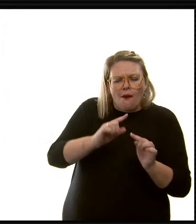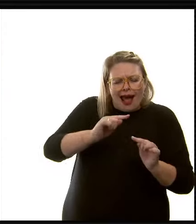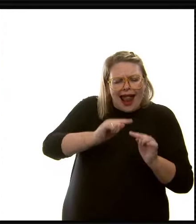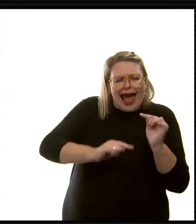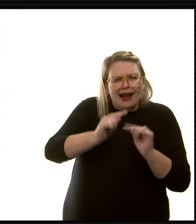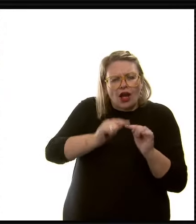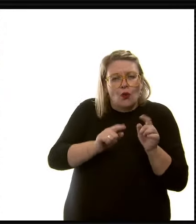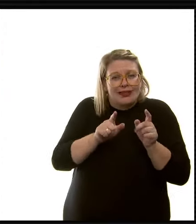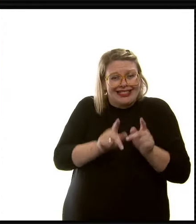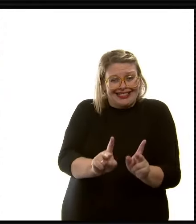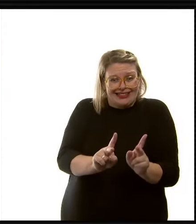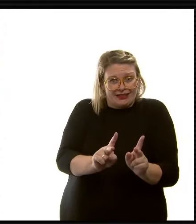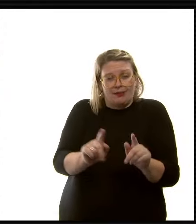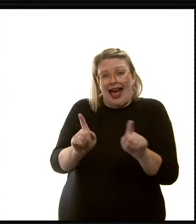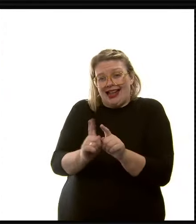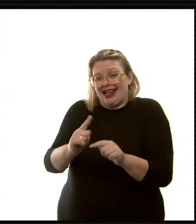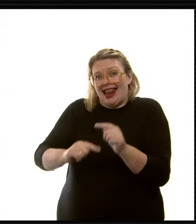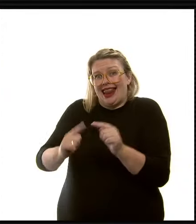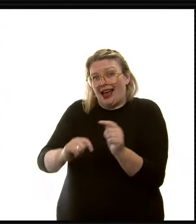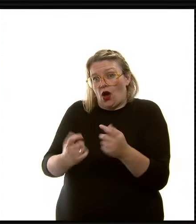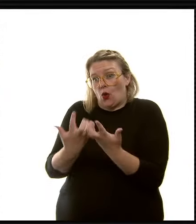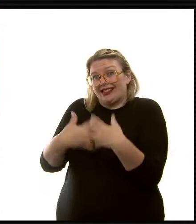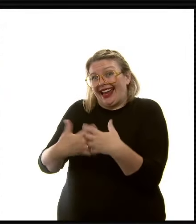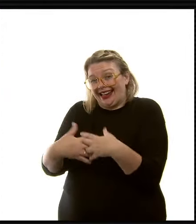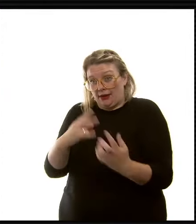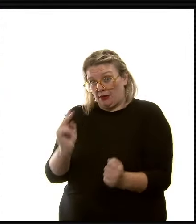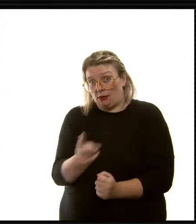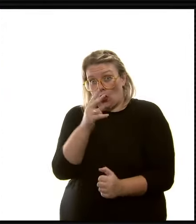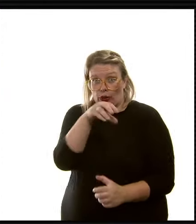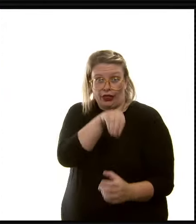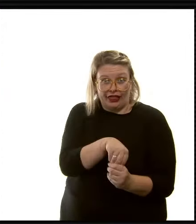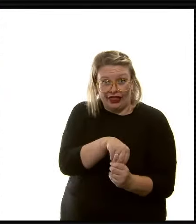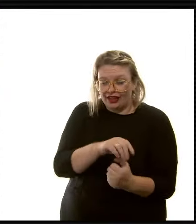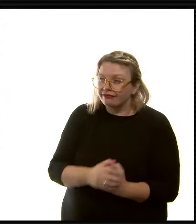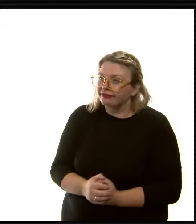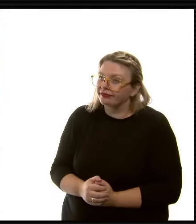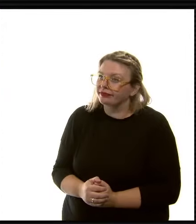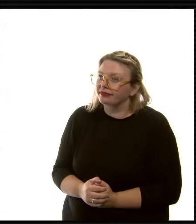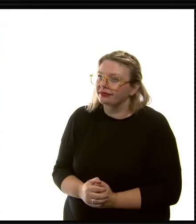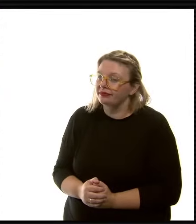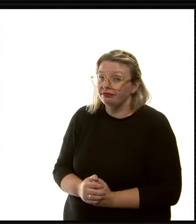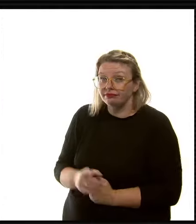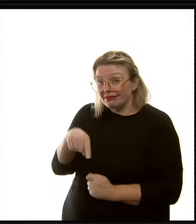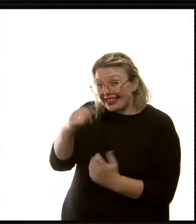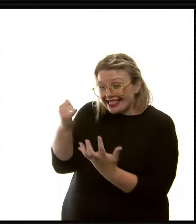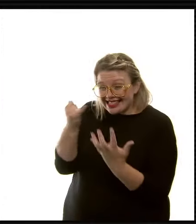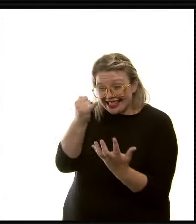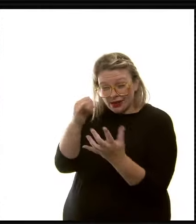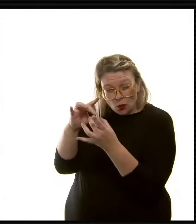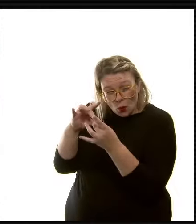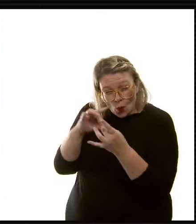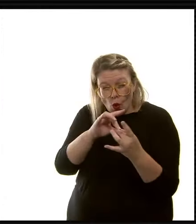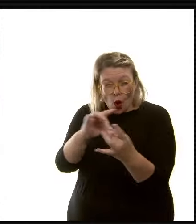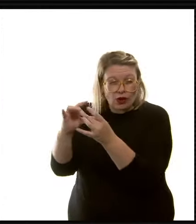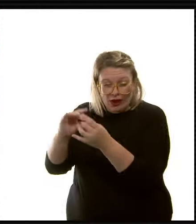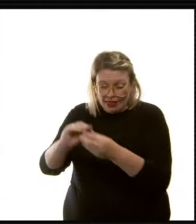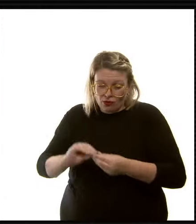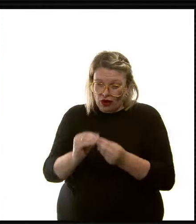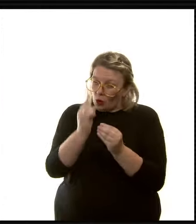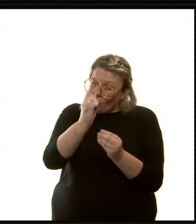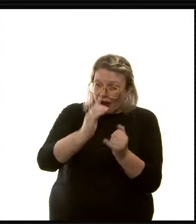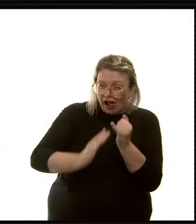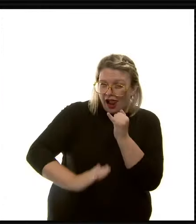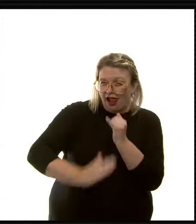system pieces as well as LEGO Technic parts. Yeah. So you must now work together to assemble your builds into a final